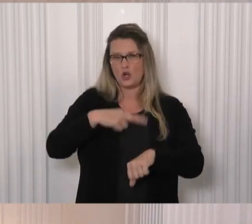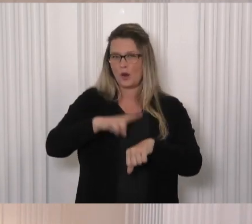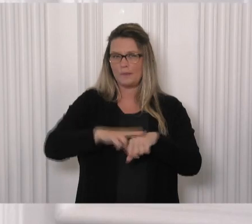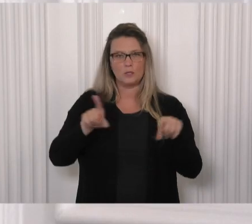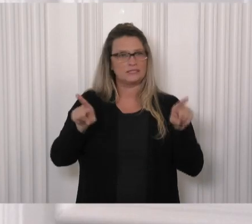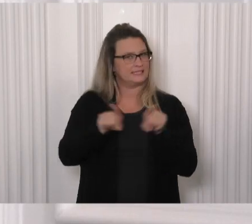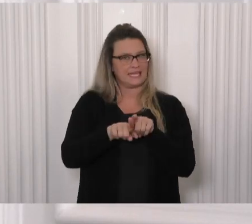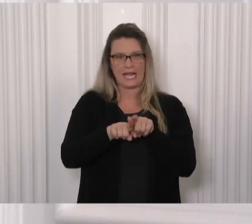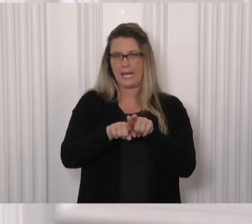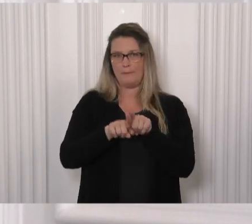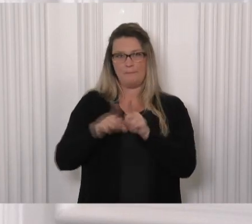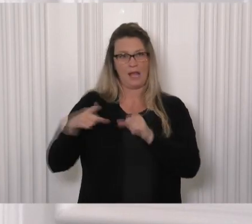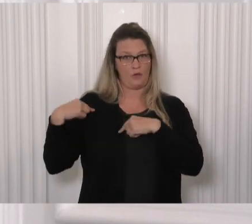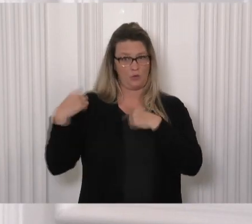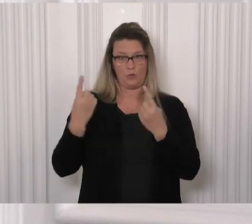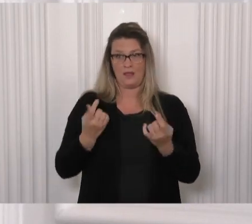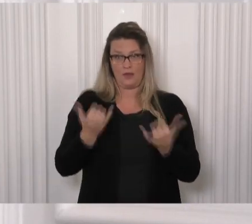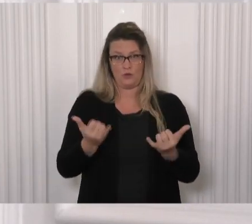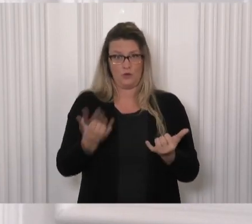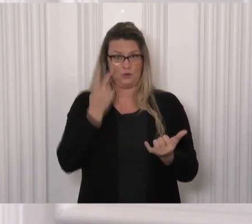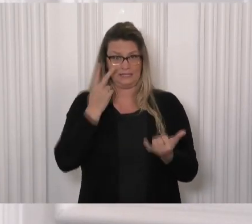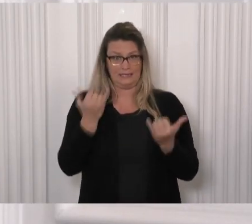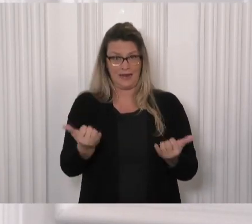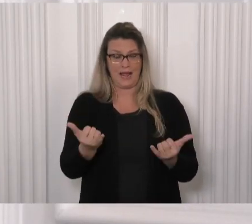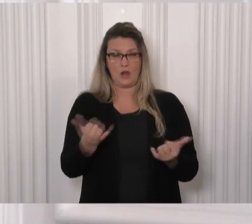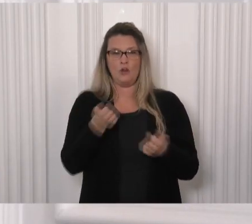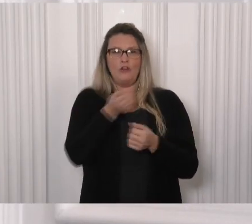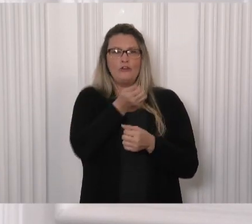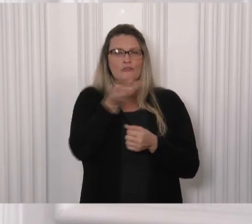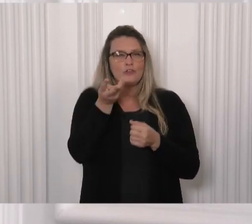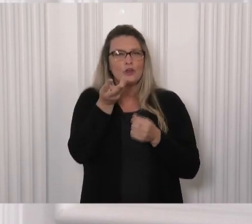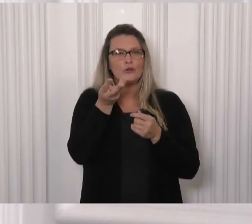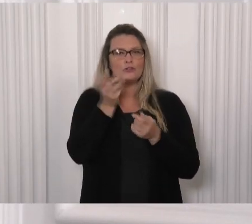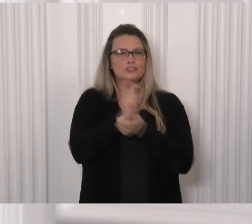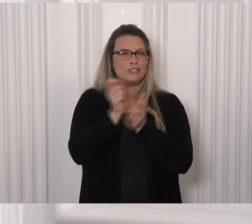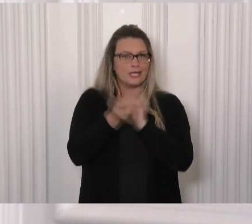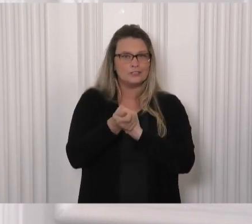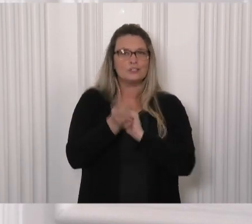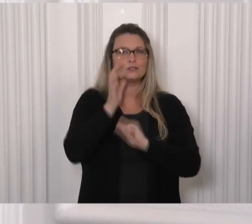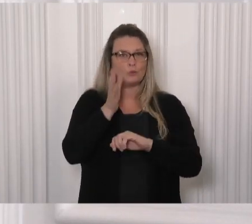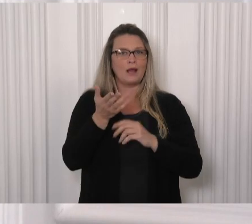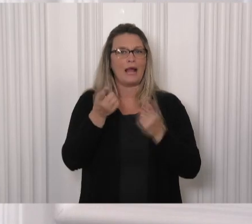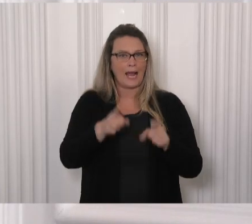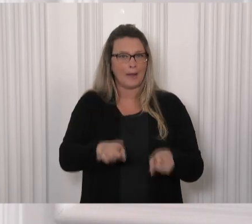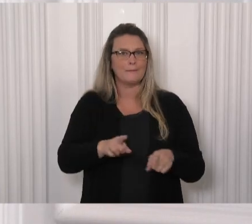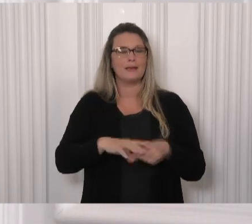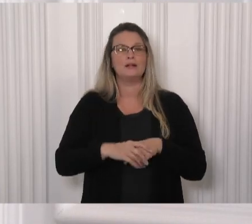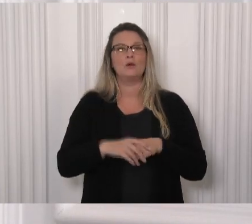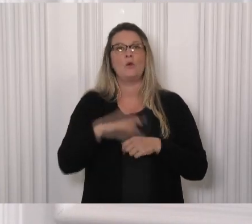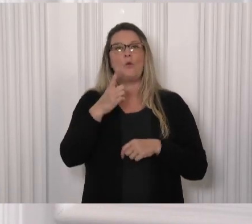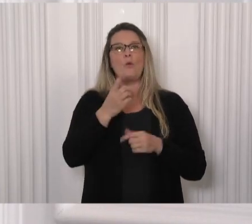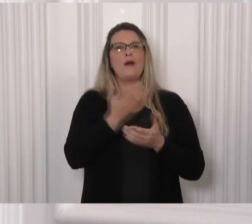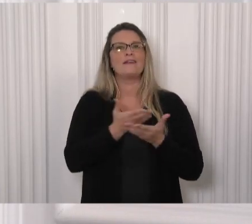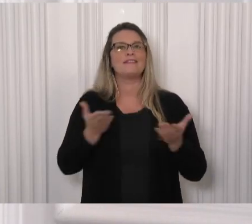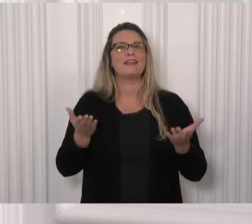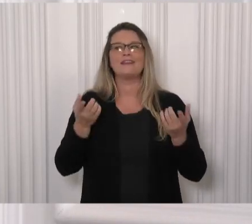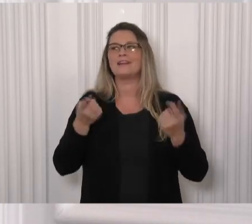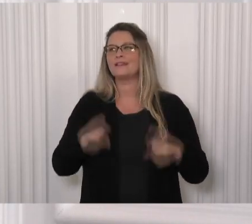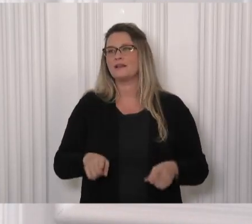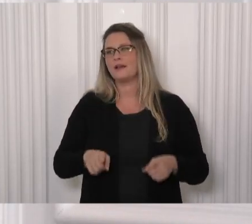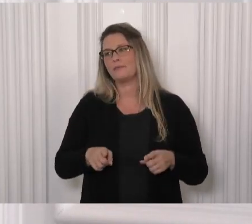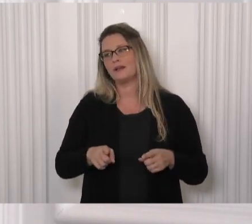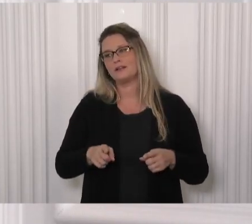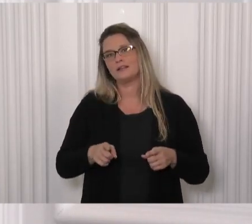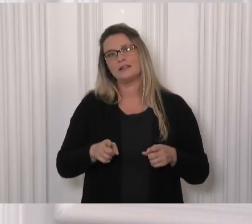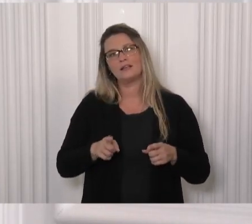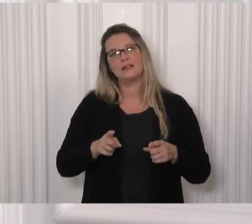process that we currently are working with, a few modifications that need to be made. One of the significant things that's come through is through the